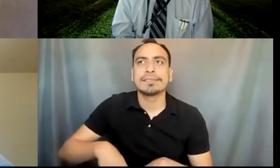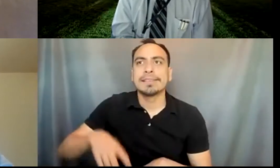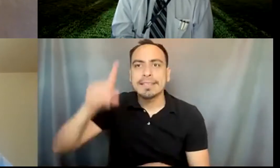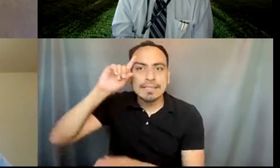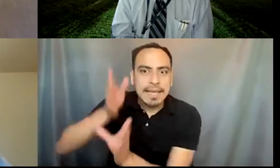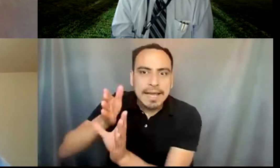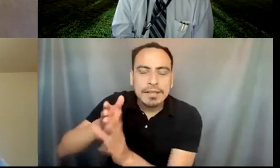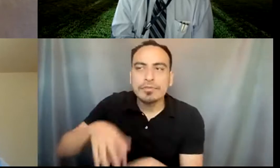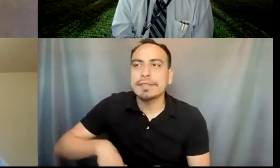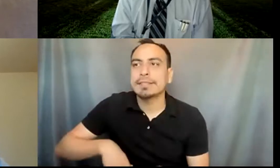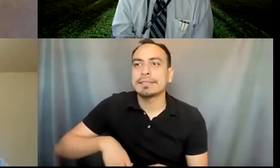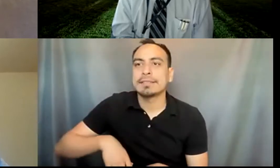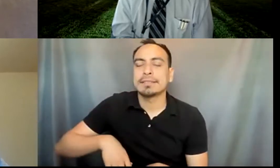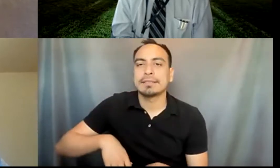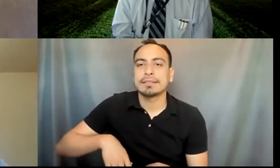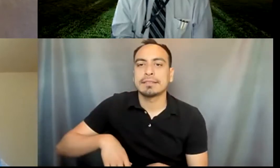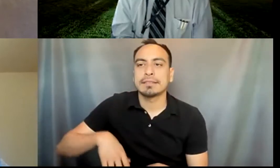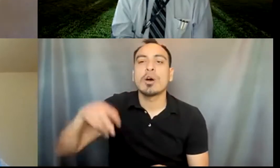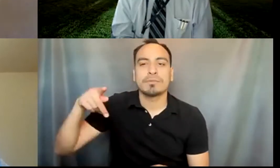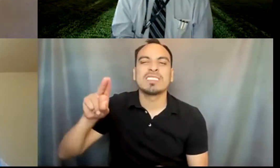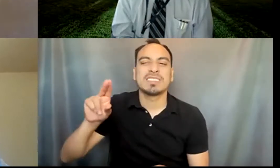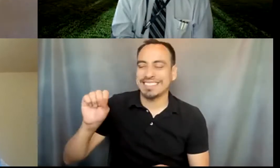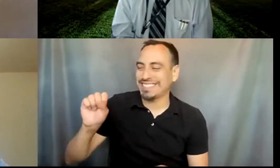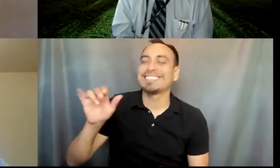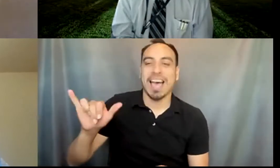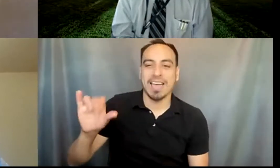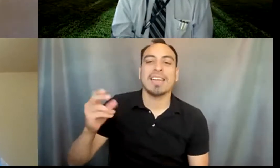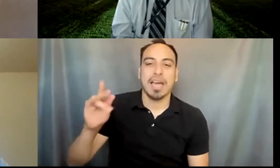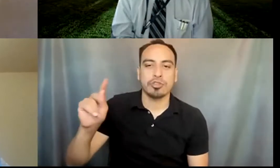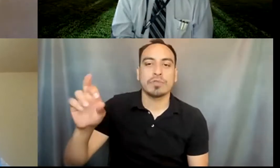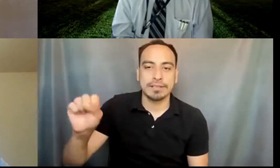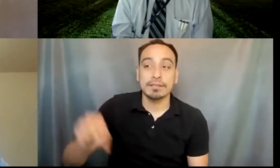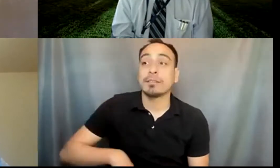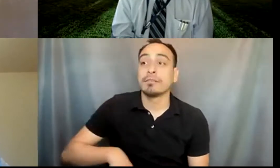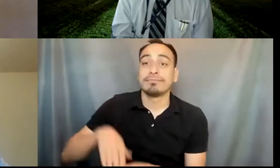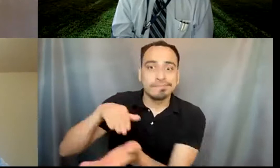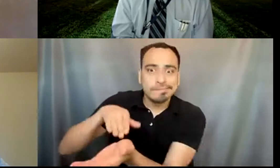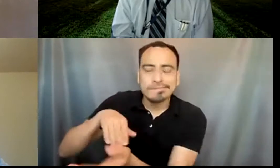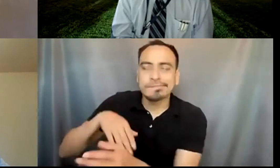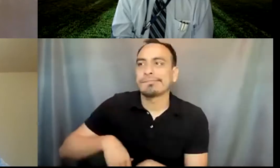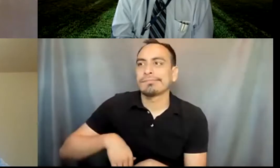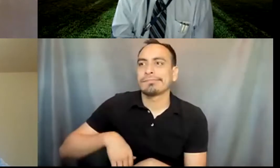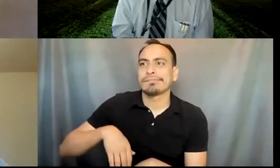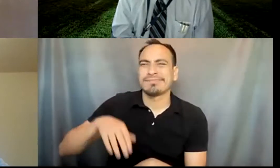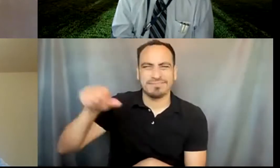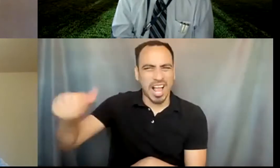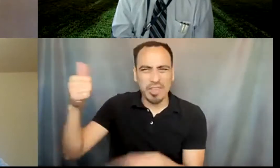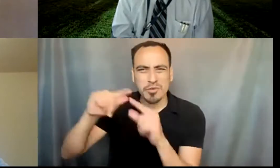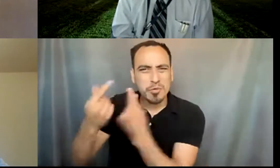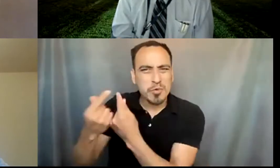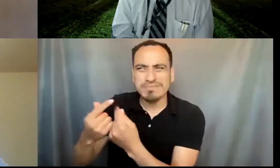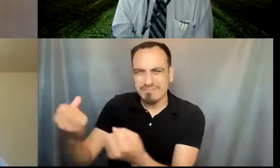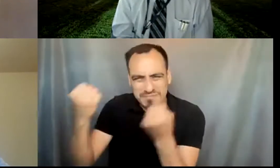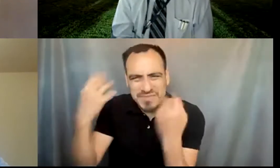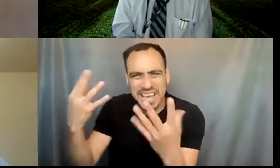psychiatrists, other groups that are involved in not only figuring out what's going